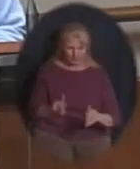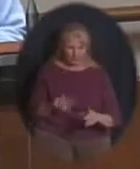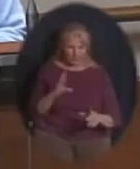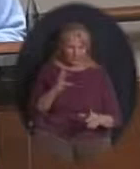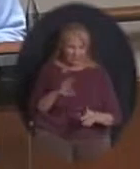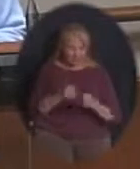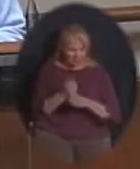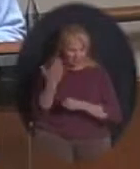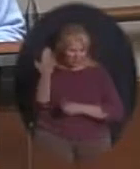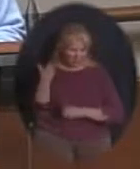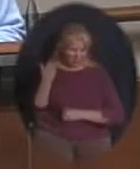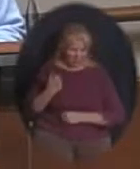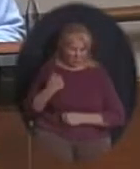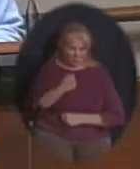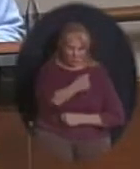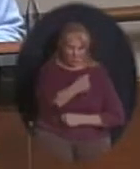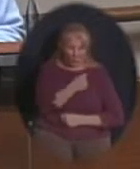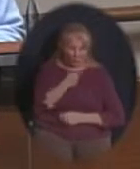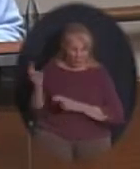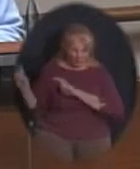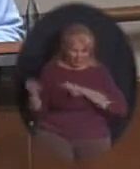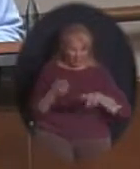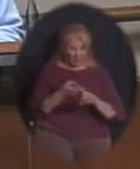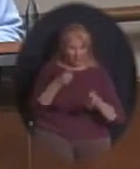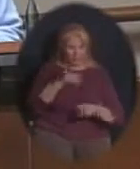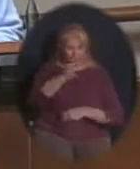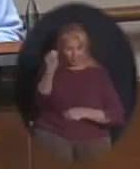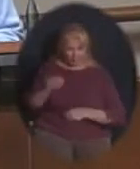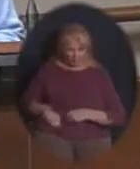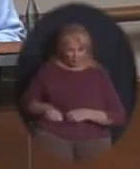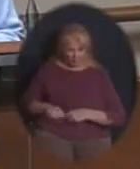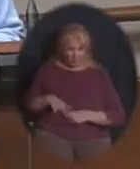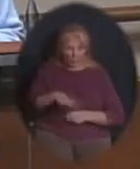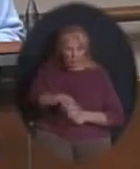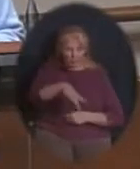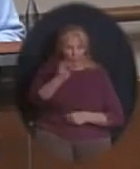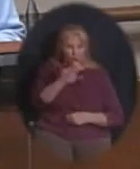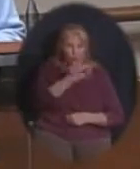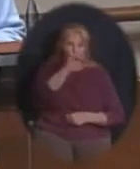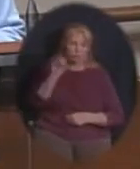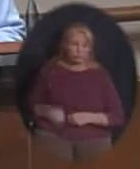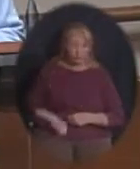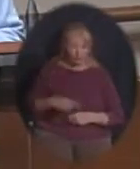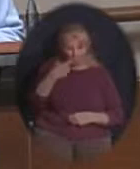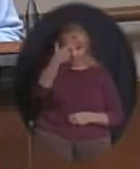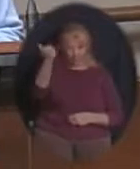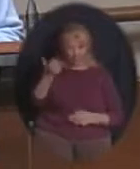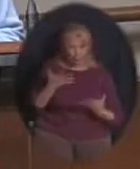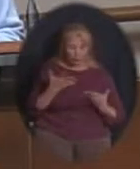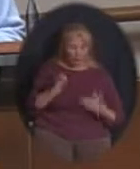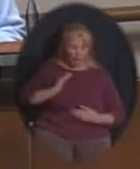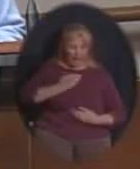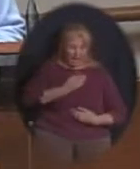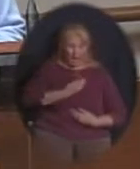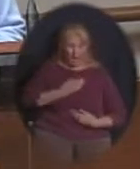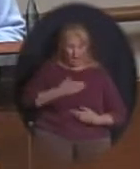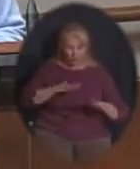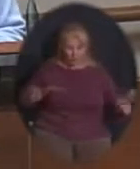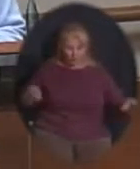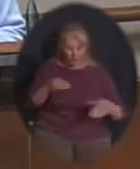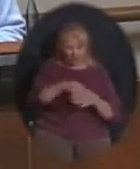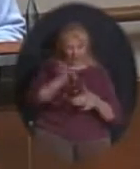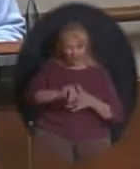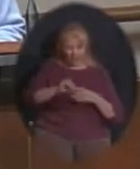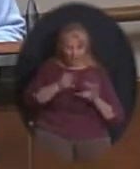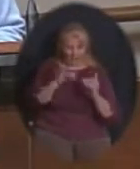had to decide where we wanted to live. And we chose Olathe because that's the school district we want our kids to be raised in. With